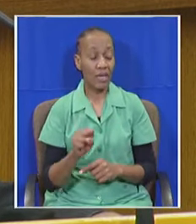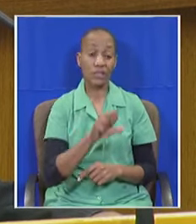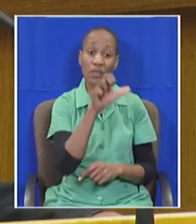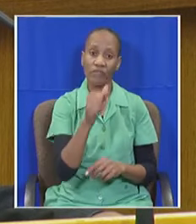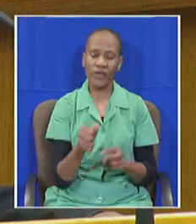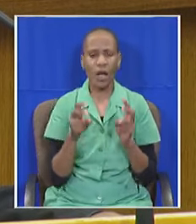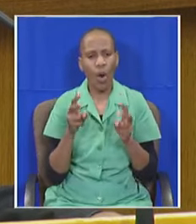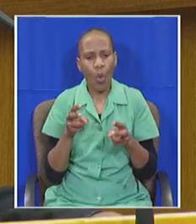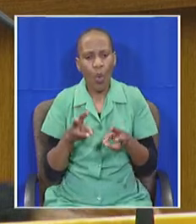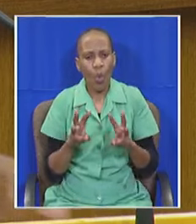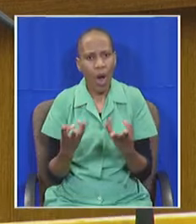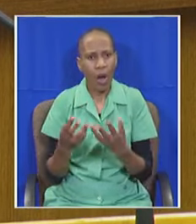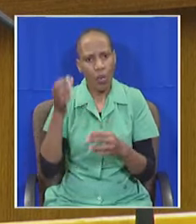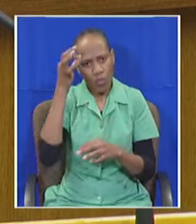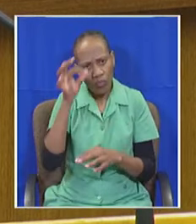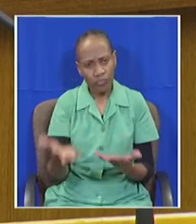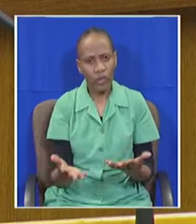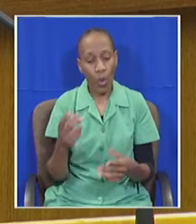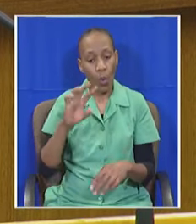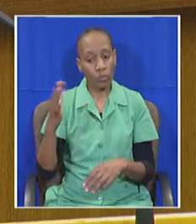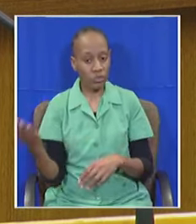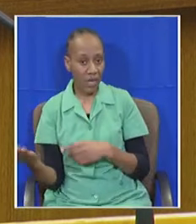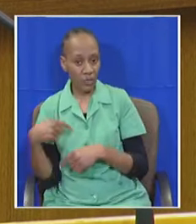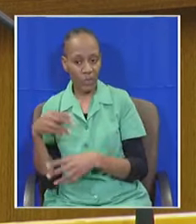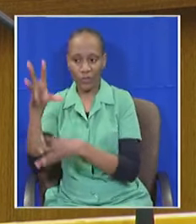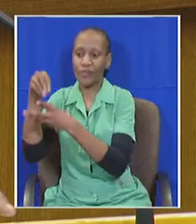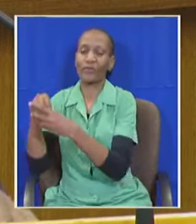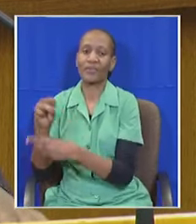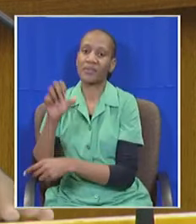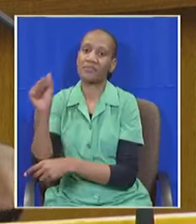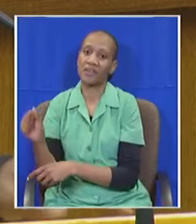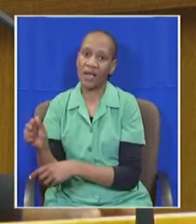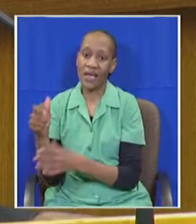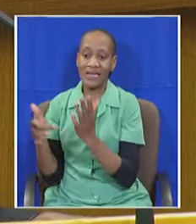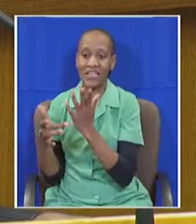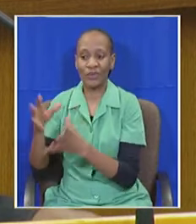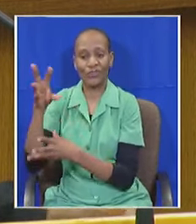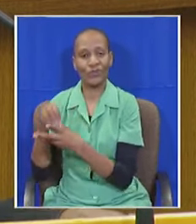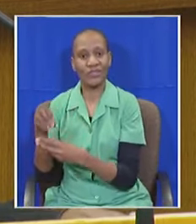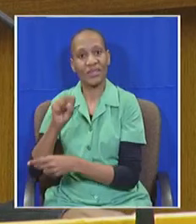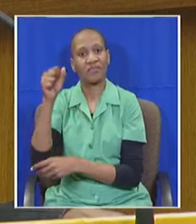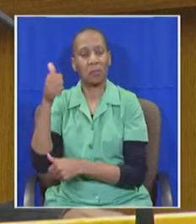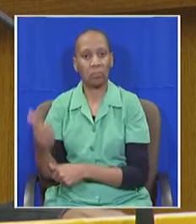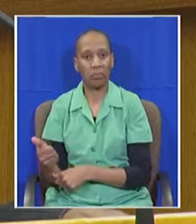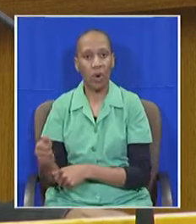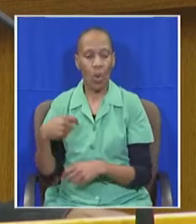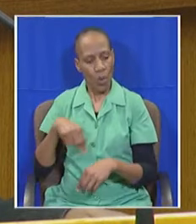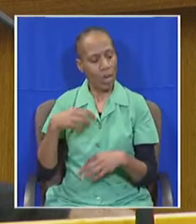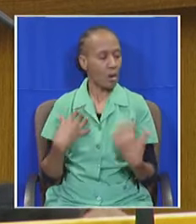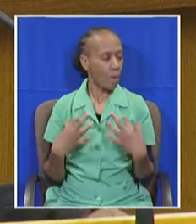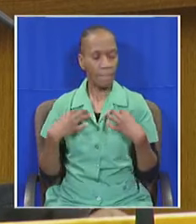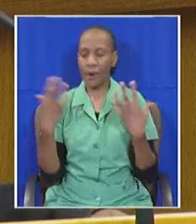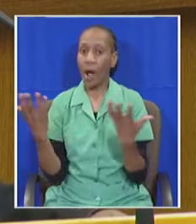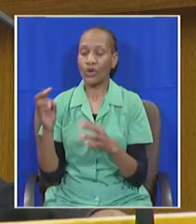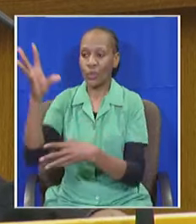Africa. On the one hand, we are participating as a country at the cutting edge of technology and science, taking a proud place in a